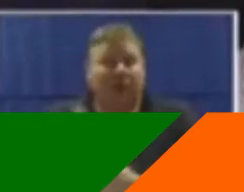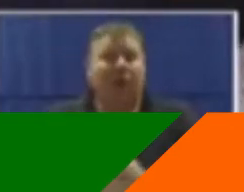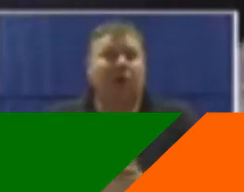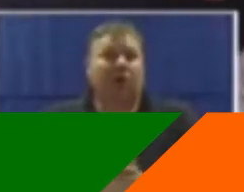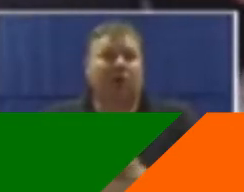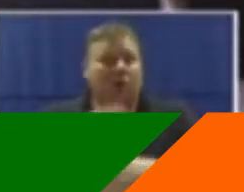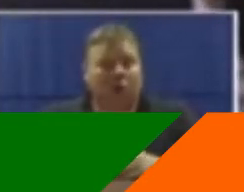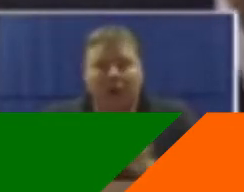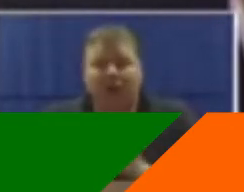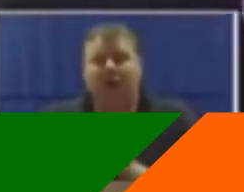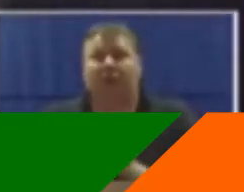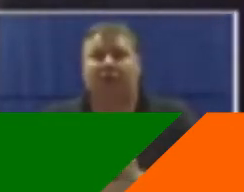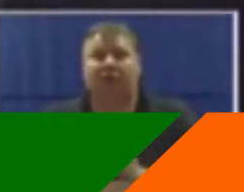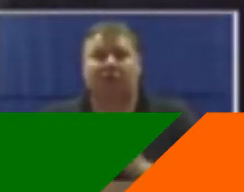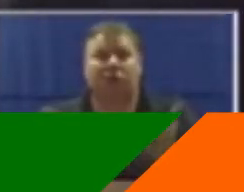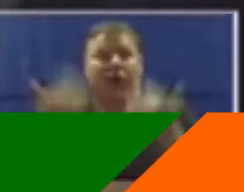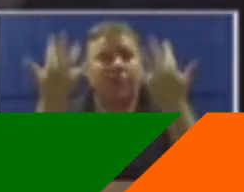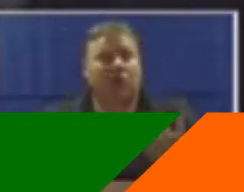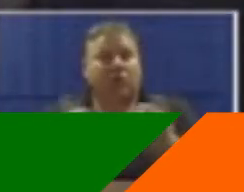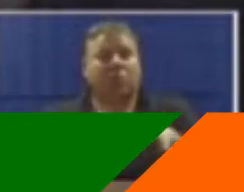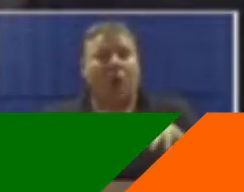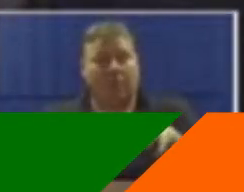Today we are dealing with the budget of Parliament.